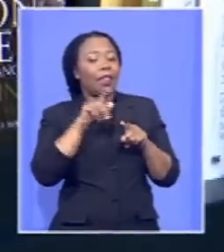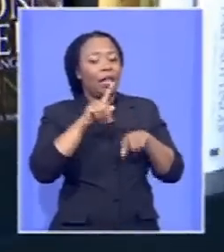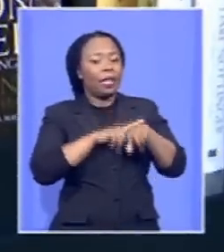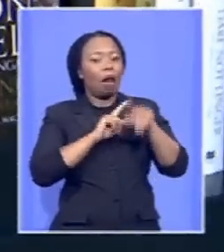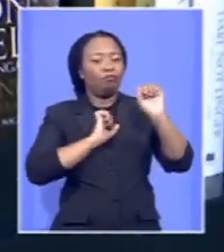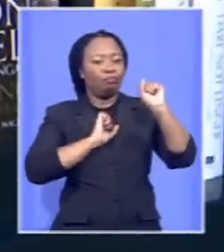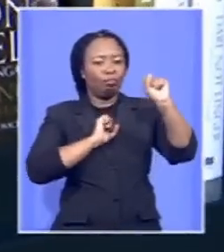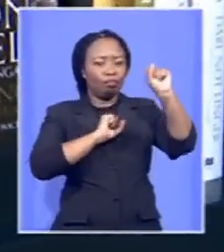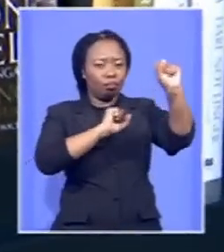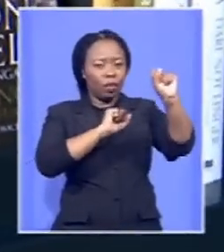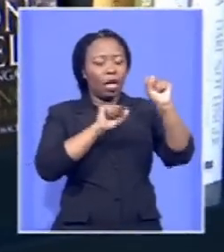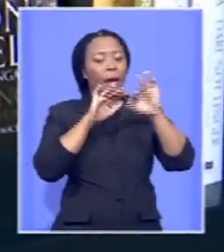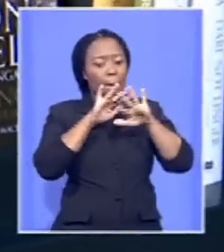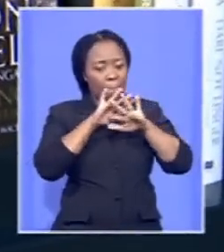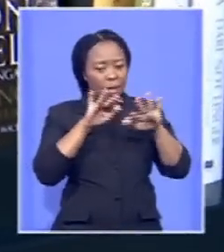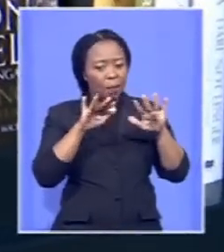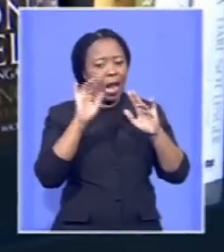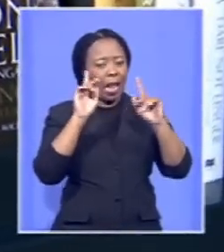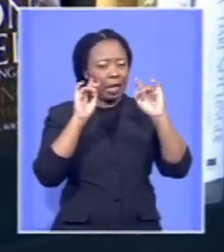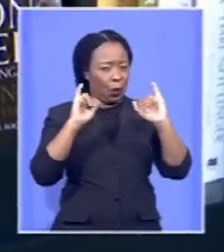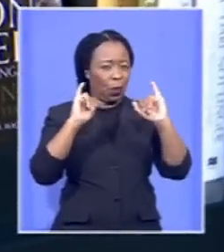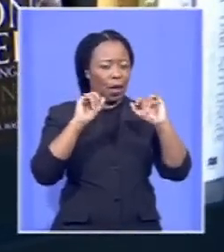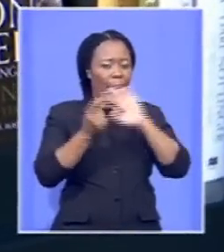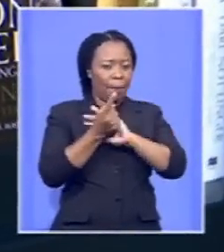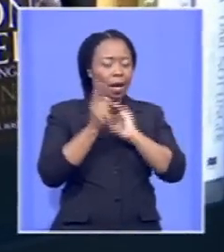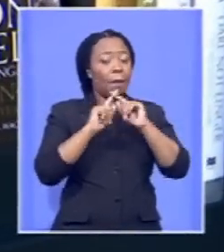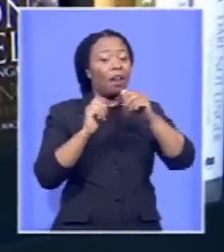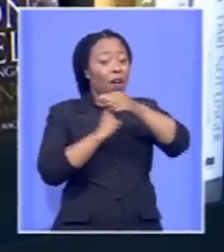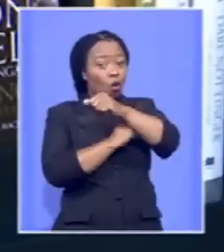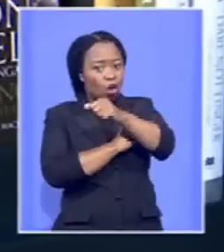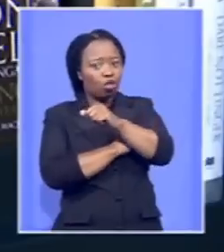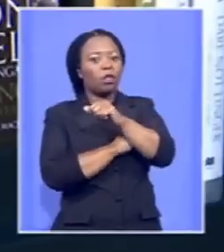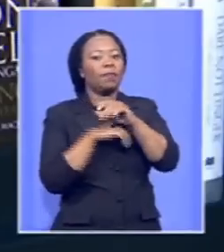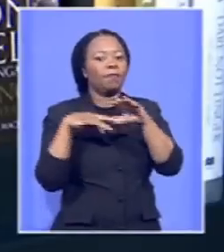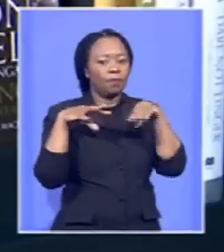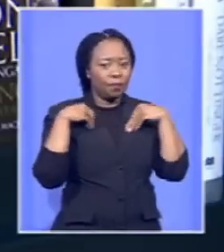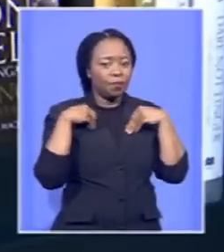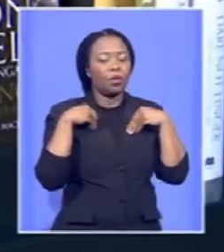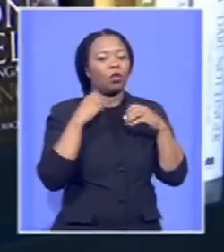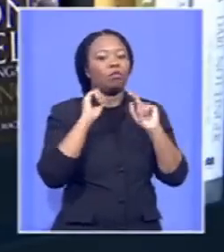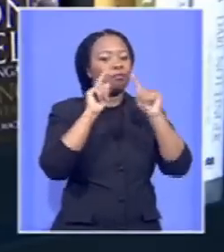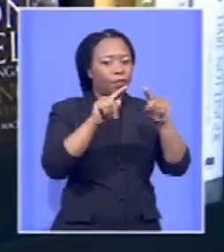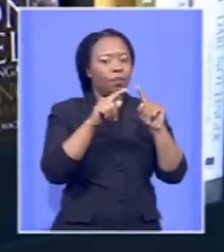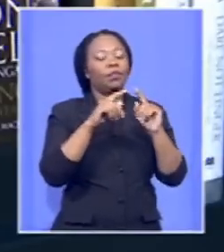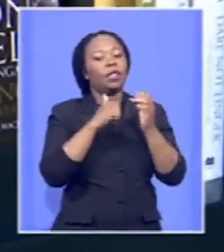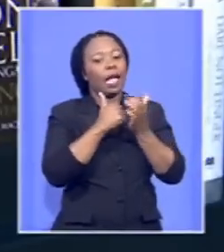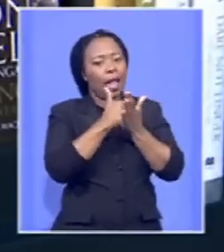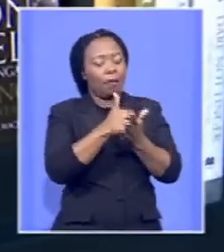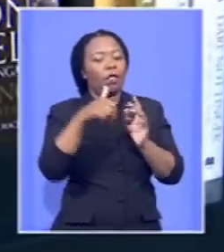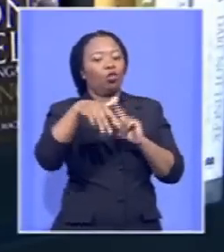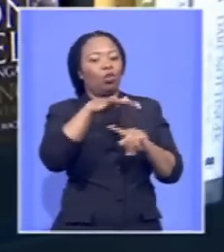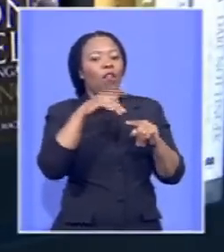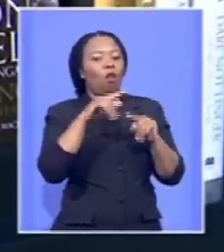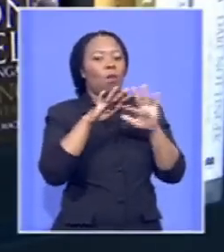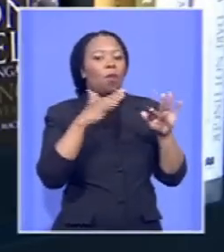riots where people have actually had gone off, but the foundation actually took it upon itself to remedy the situation for the victims,